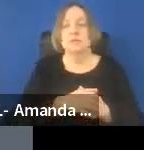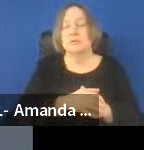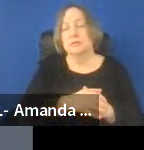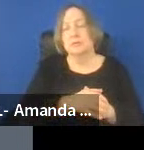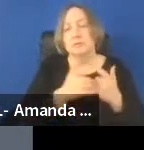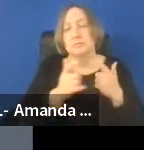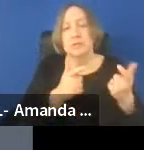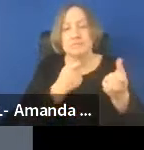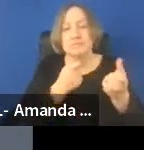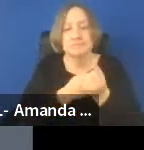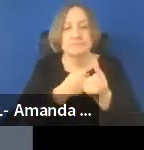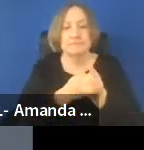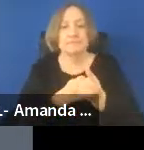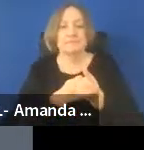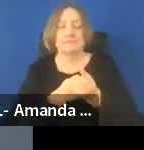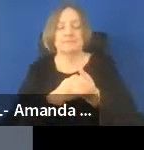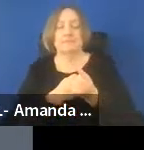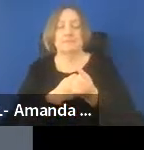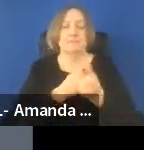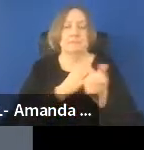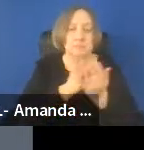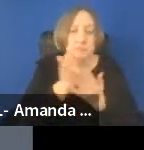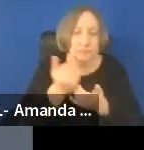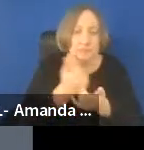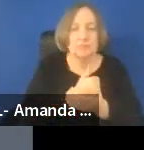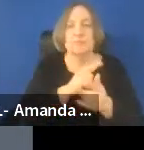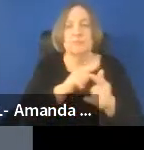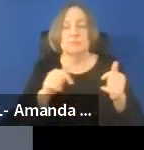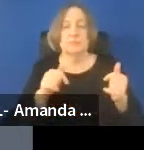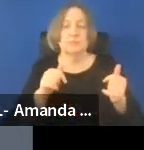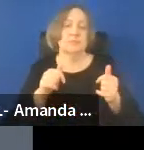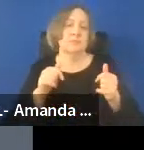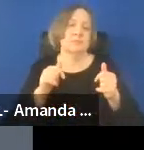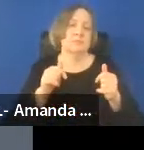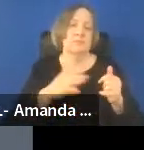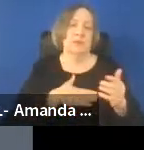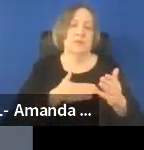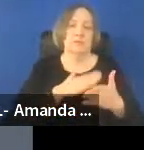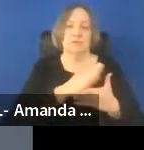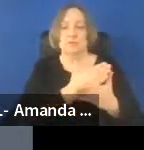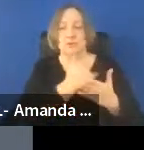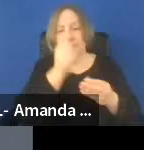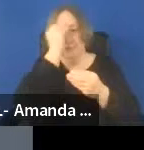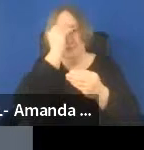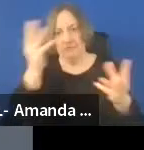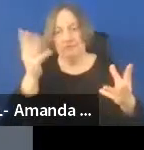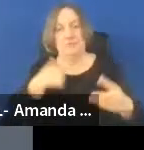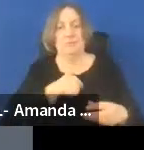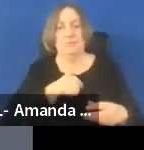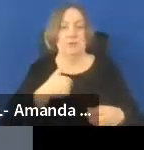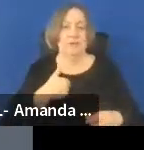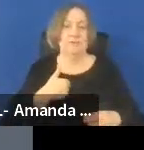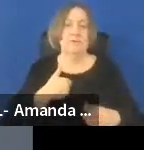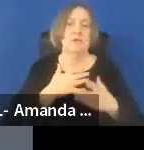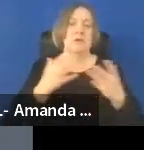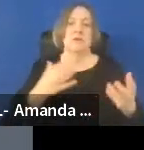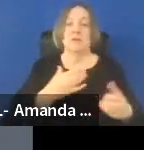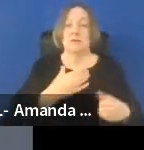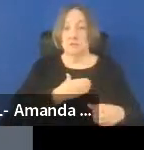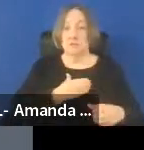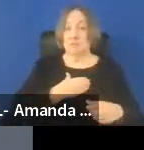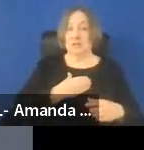and accountability. So we're always helpful to share whatever information we may have. A lot of complaints we do